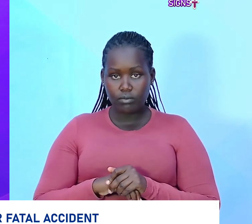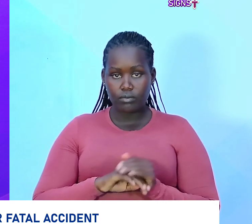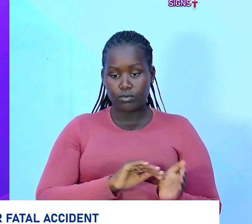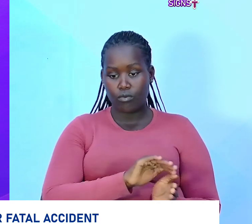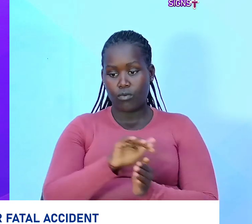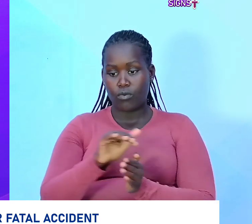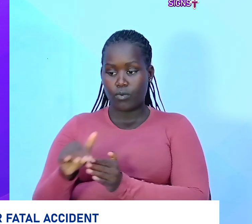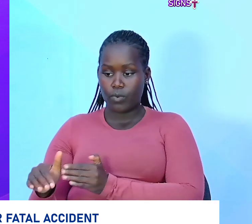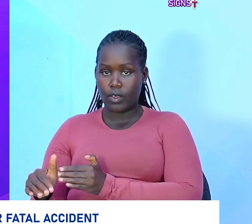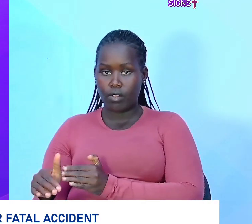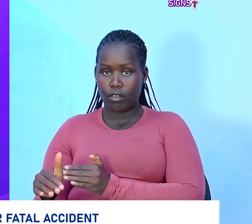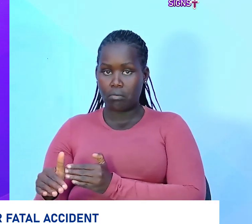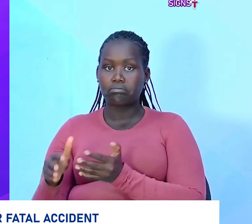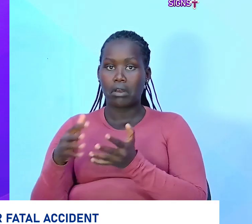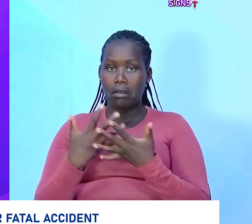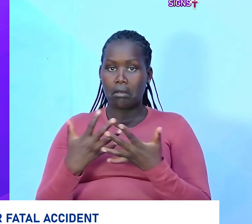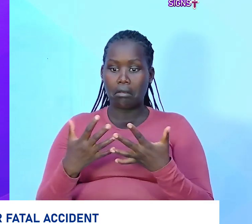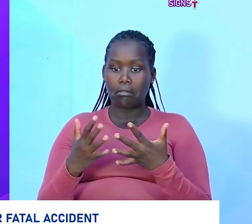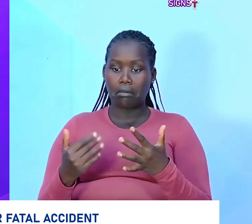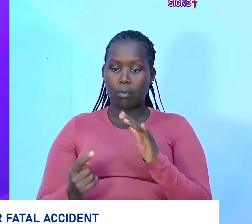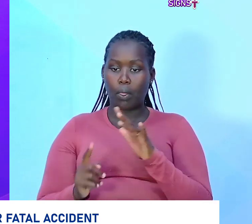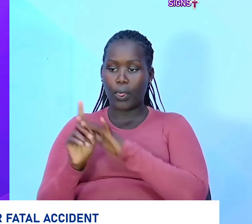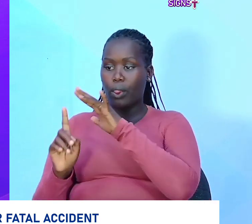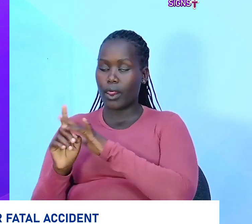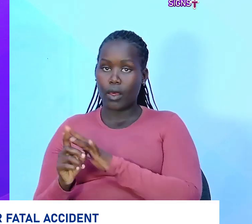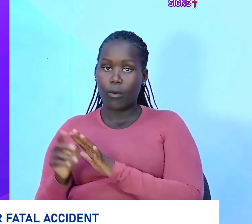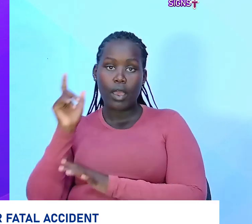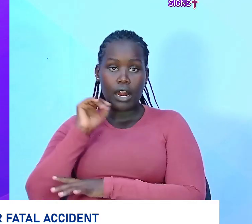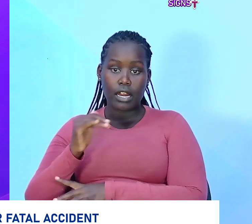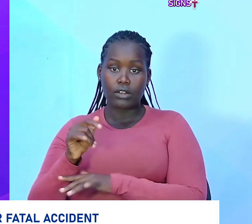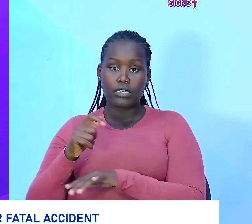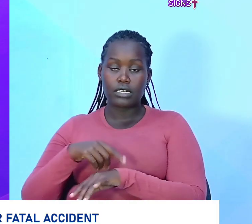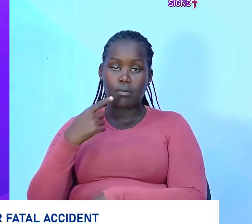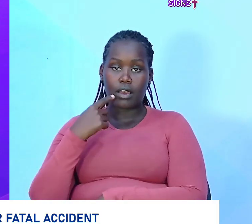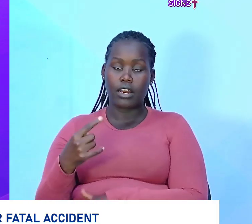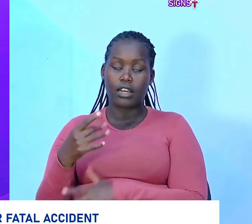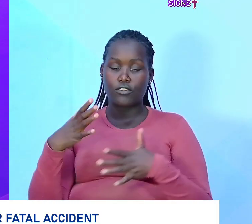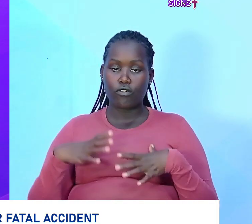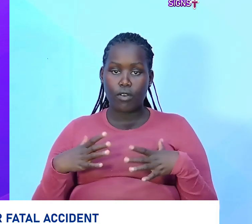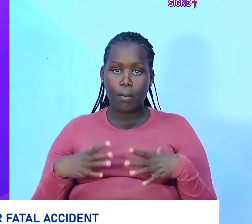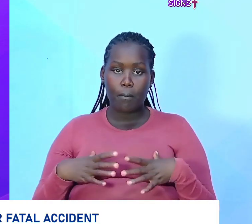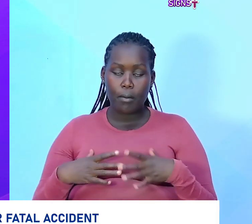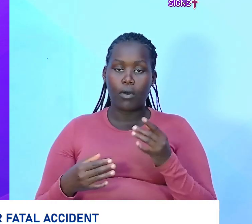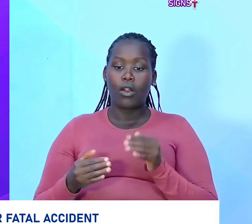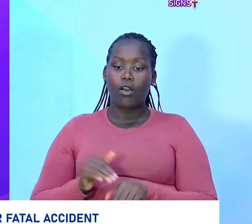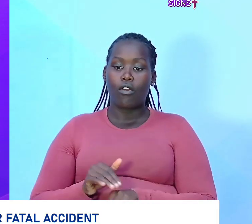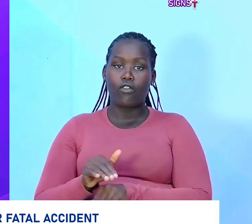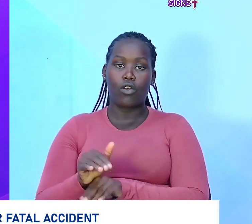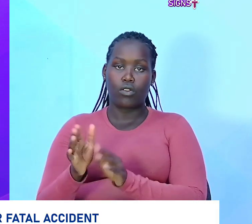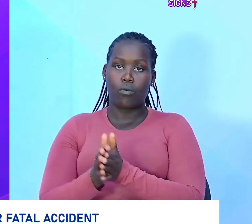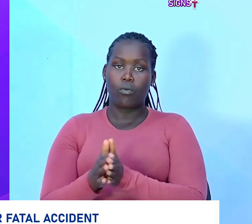Chaos erupted at the Kapsabet police station in Nandi County when hundreds of residents accompanied by a